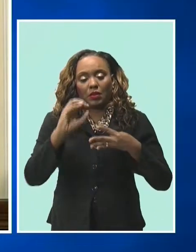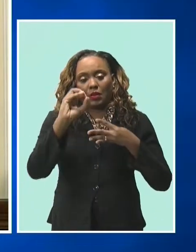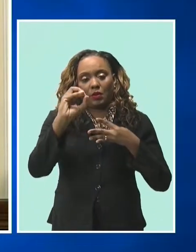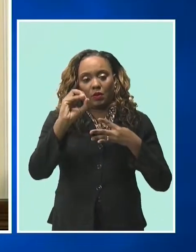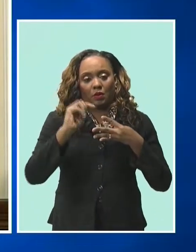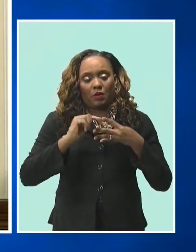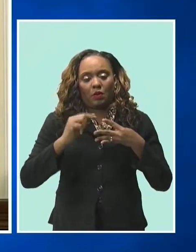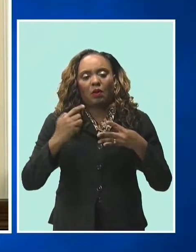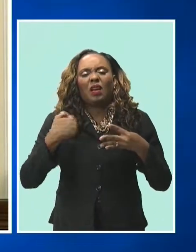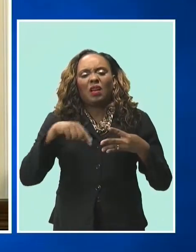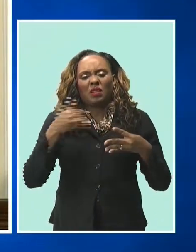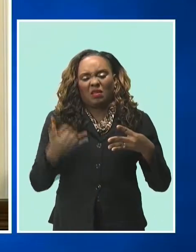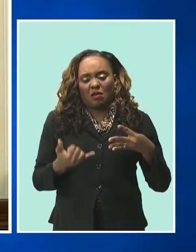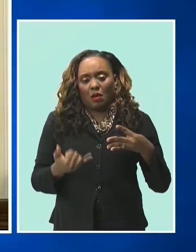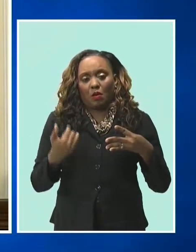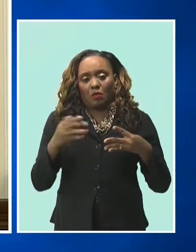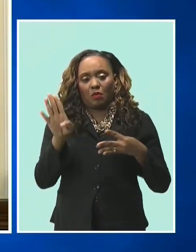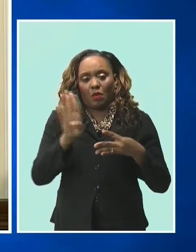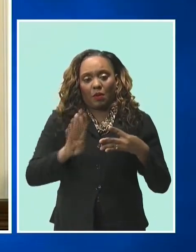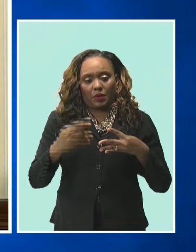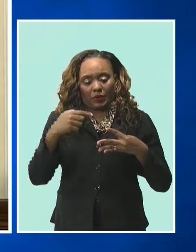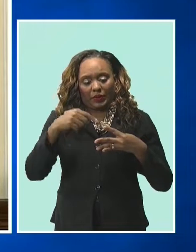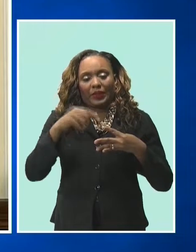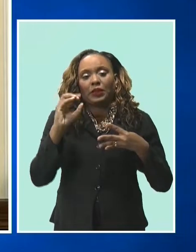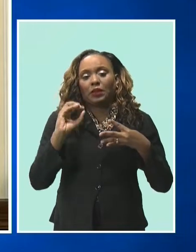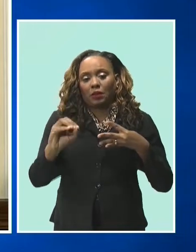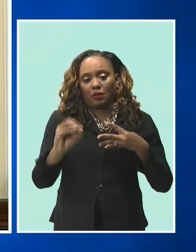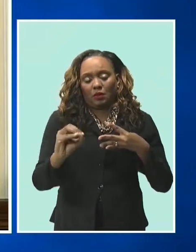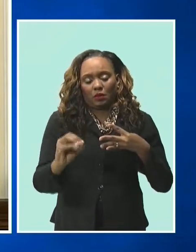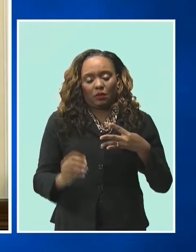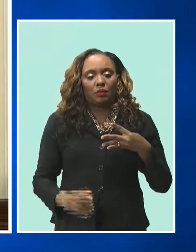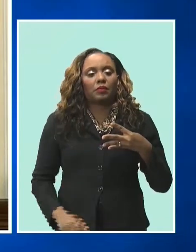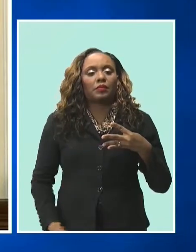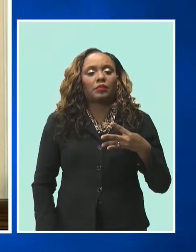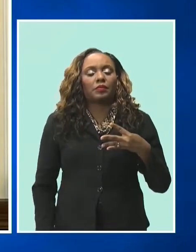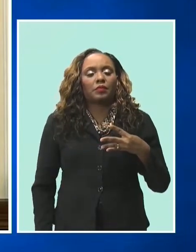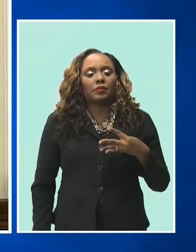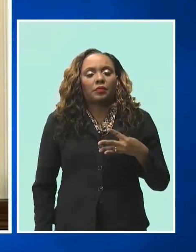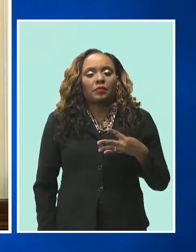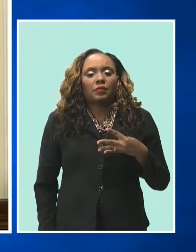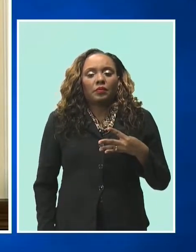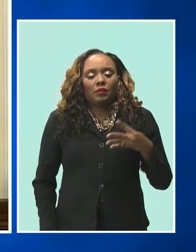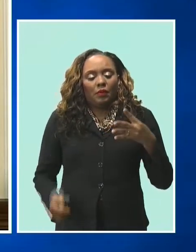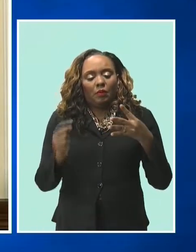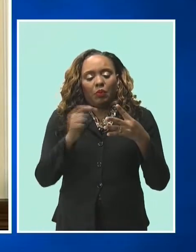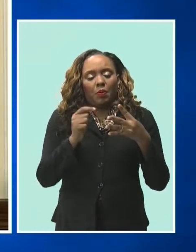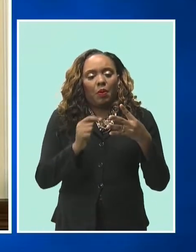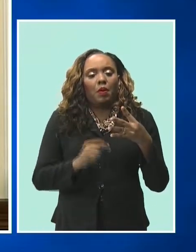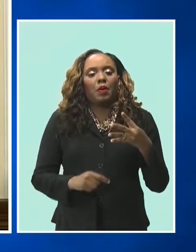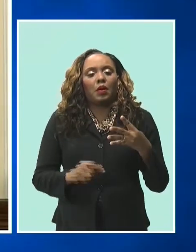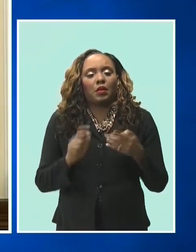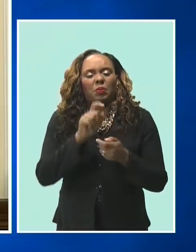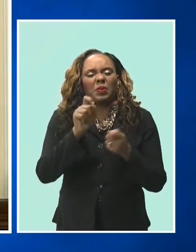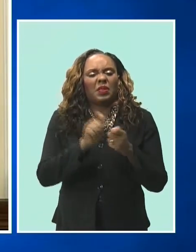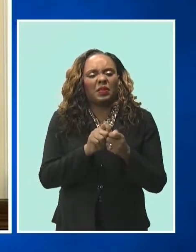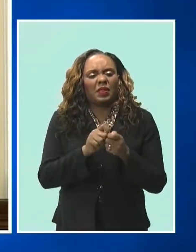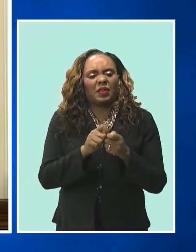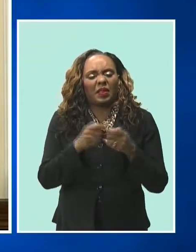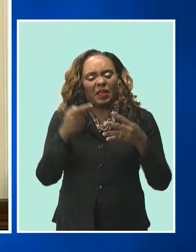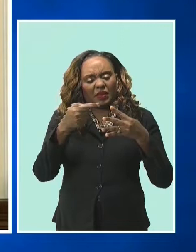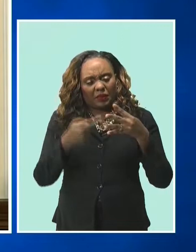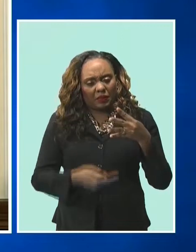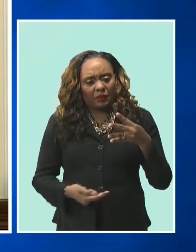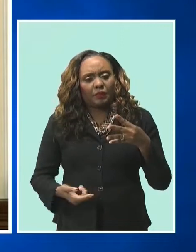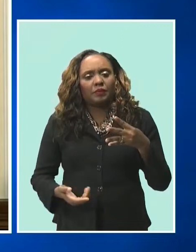now. And each of the 4 stages have specific triggers which will implement,